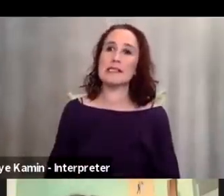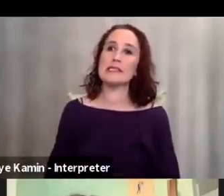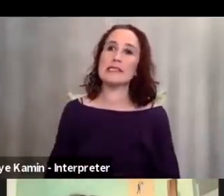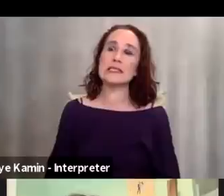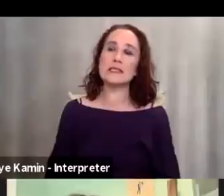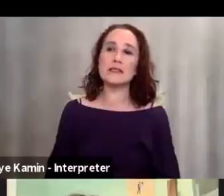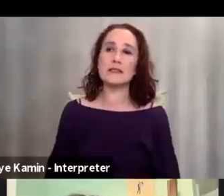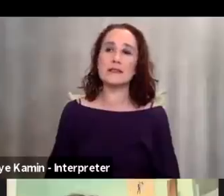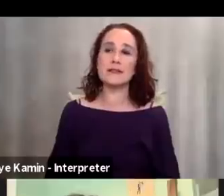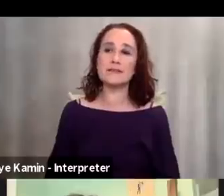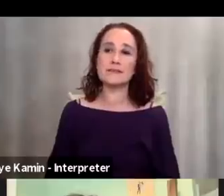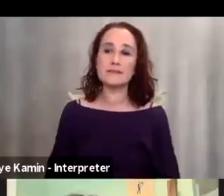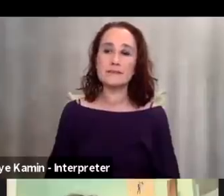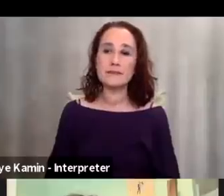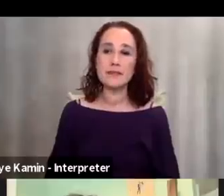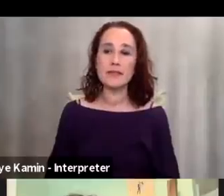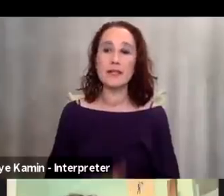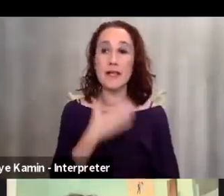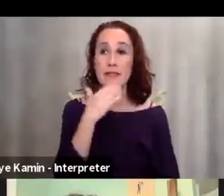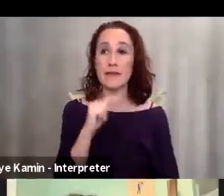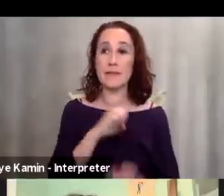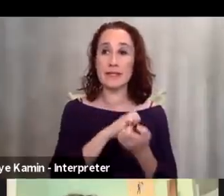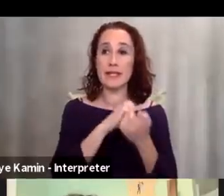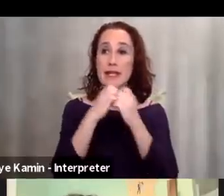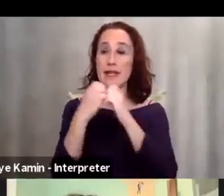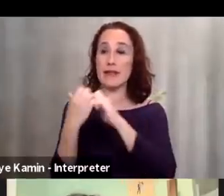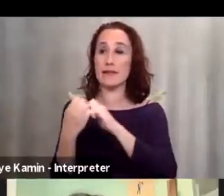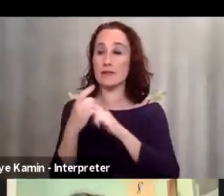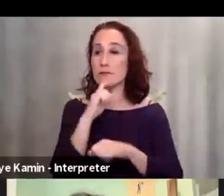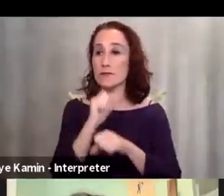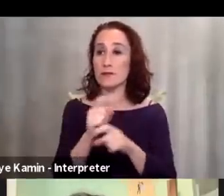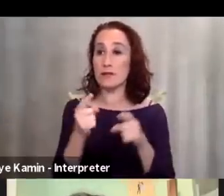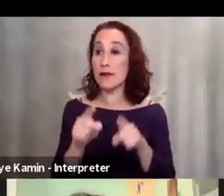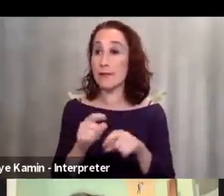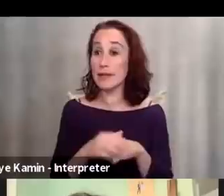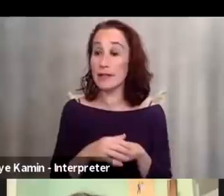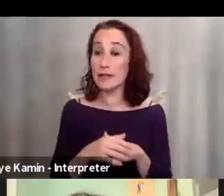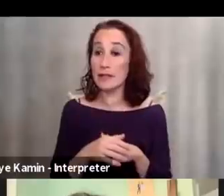I think, you know, the best evolution that has occurred, I think,